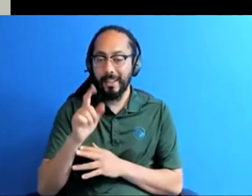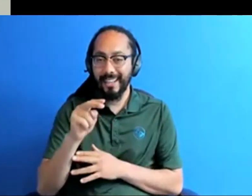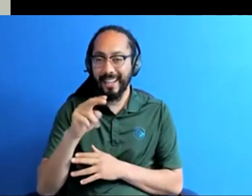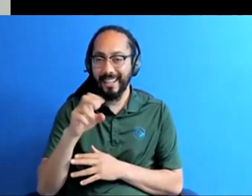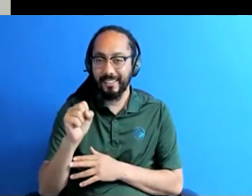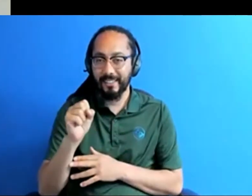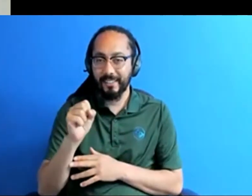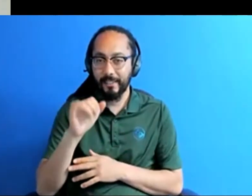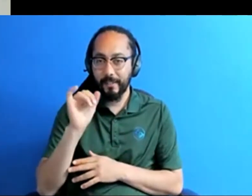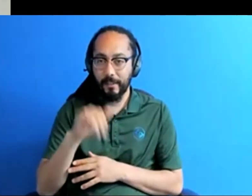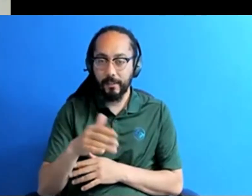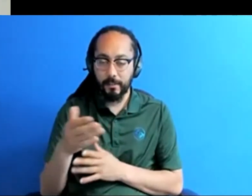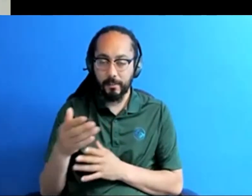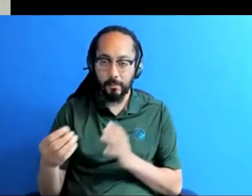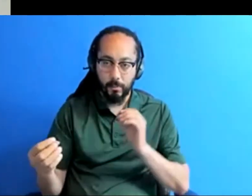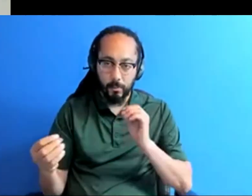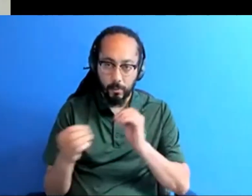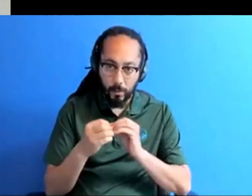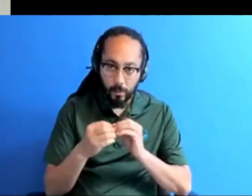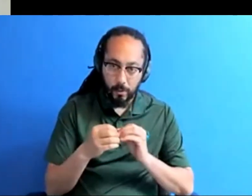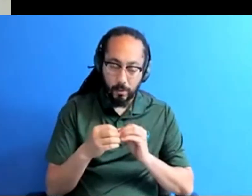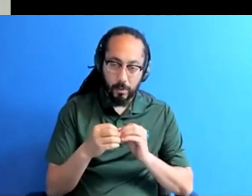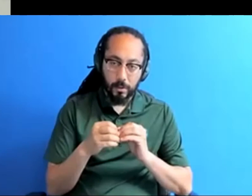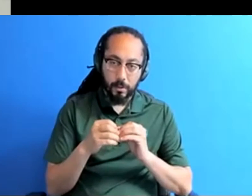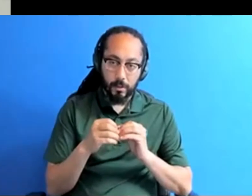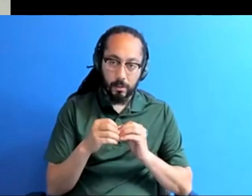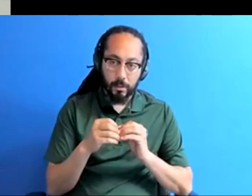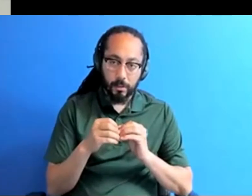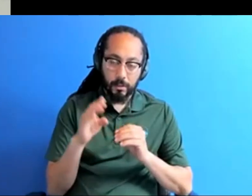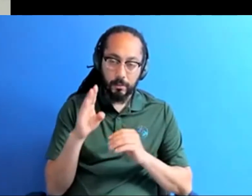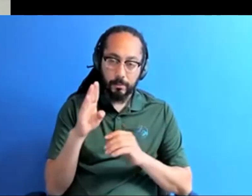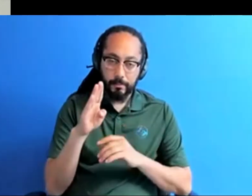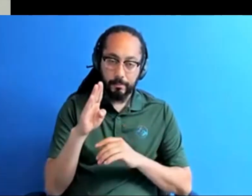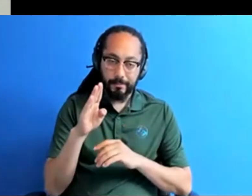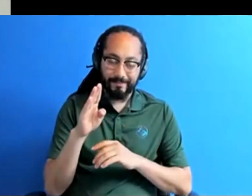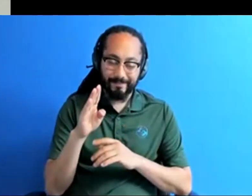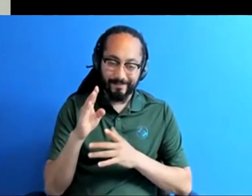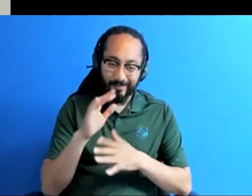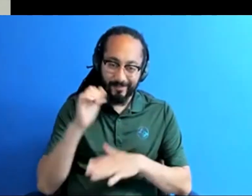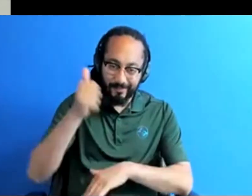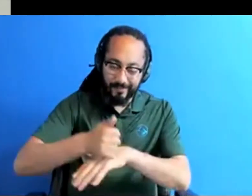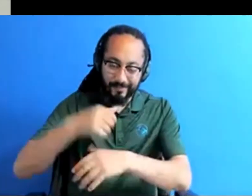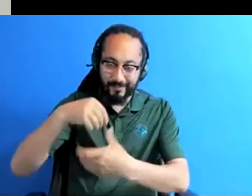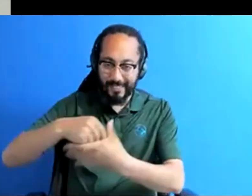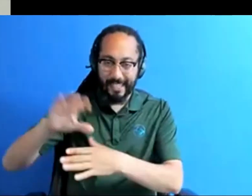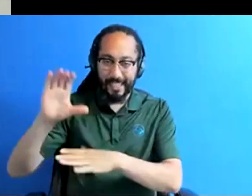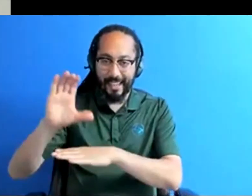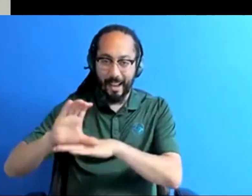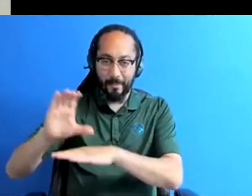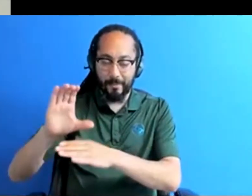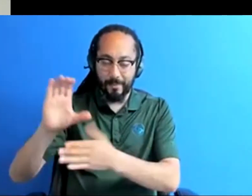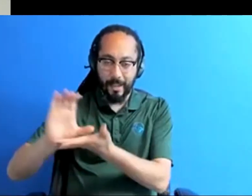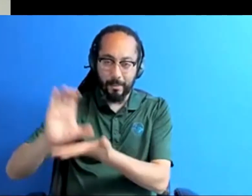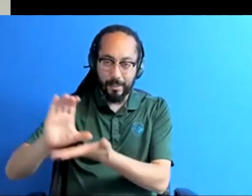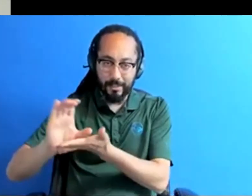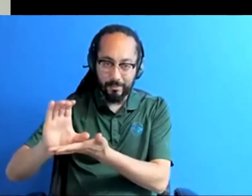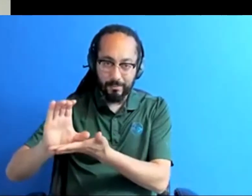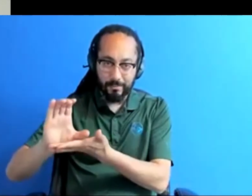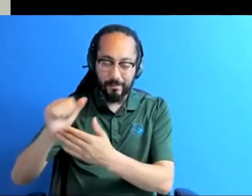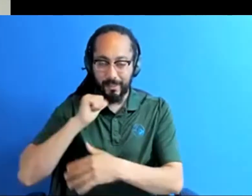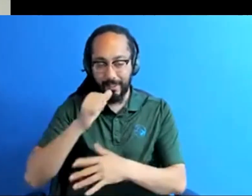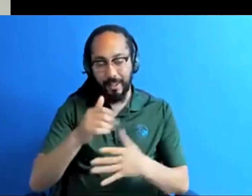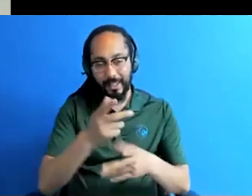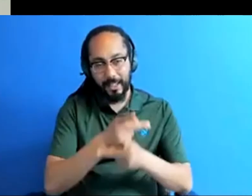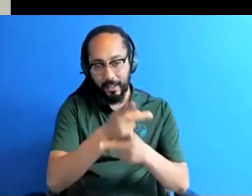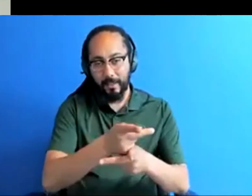that's more based in kind of capitalism than it is around care and